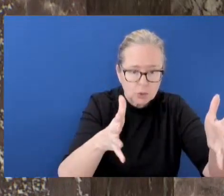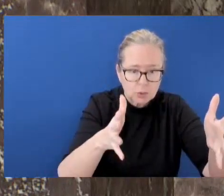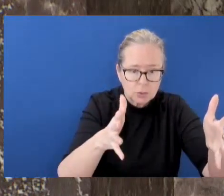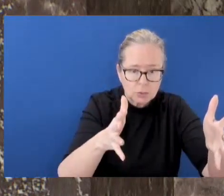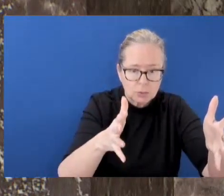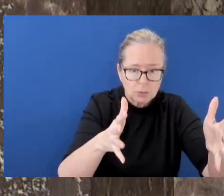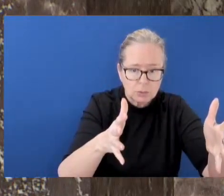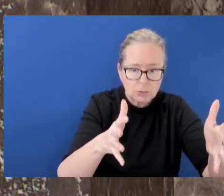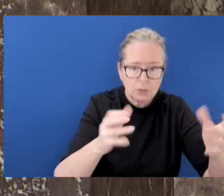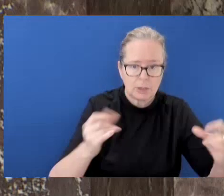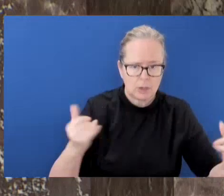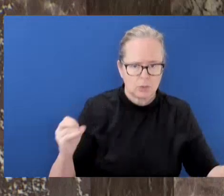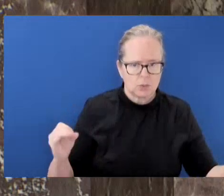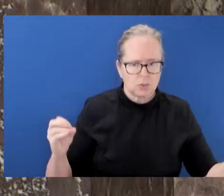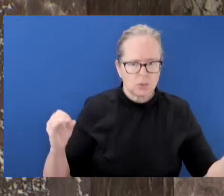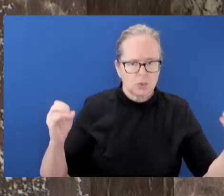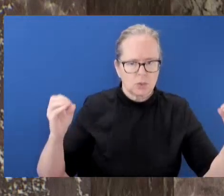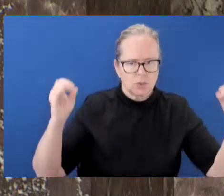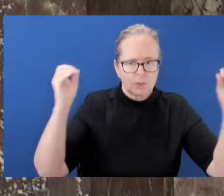Members from Kamloops.